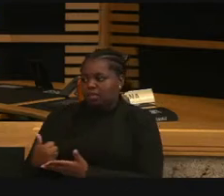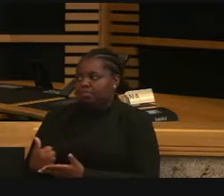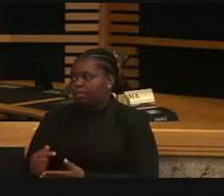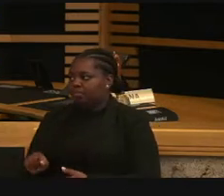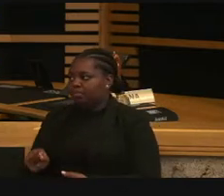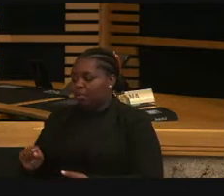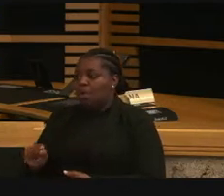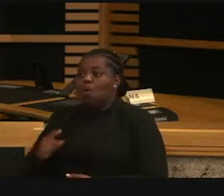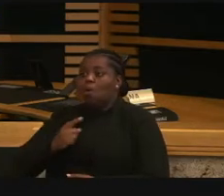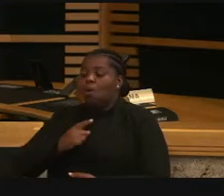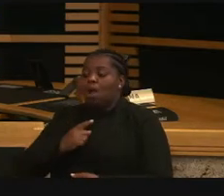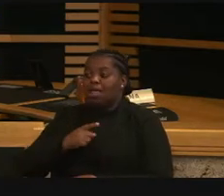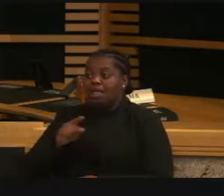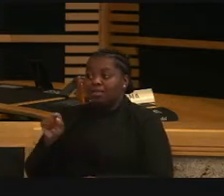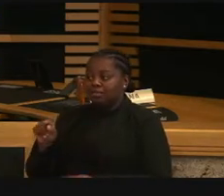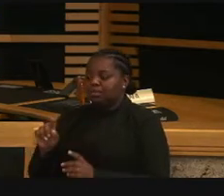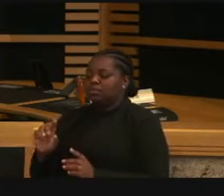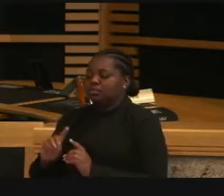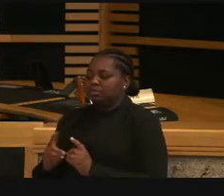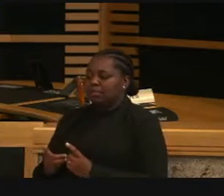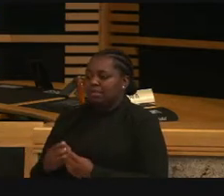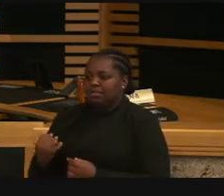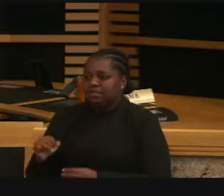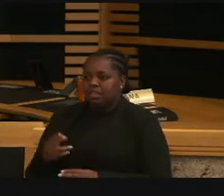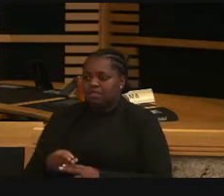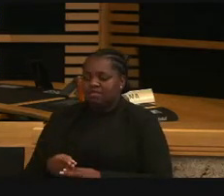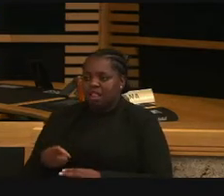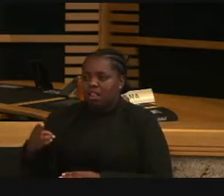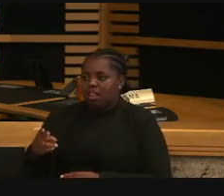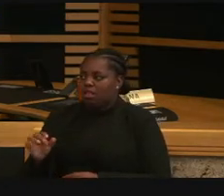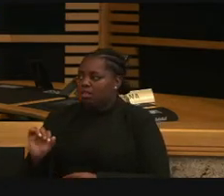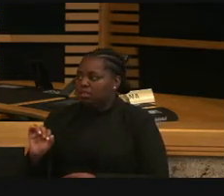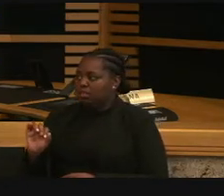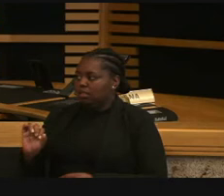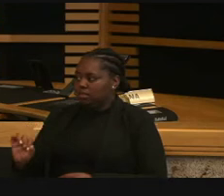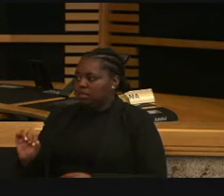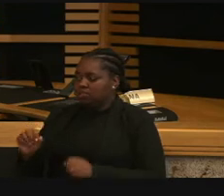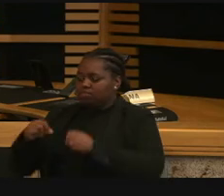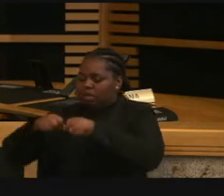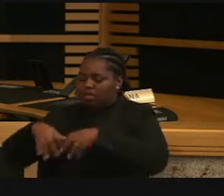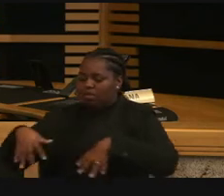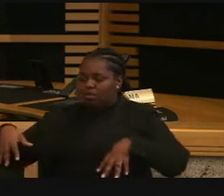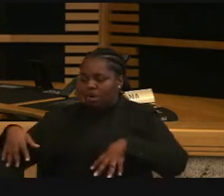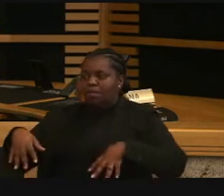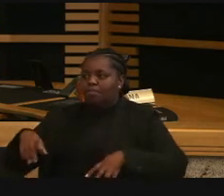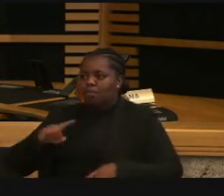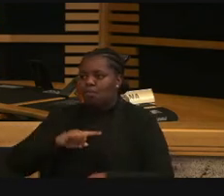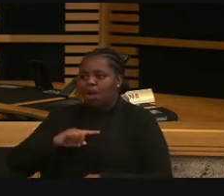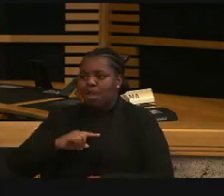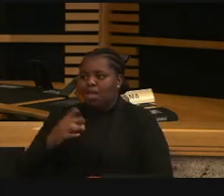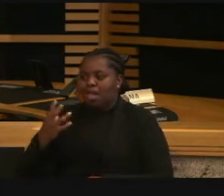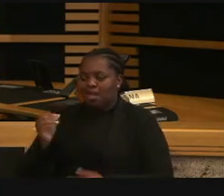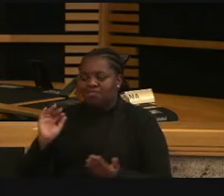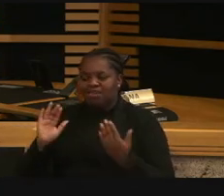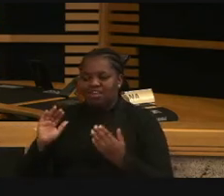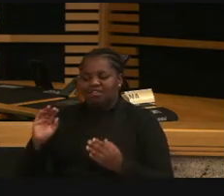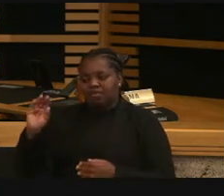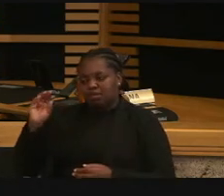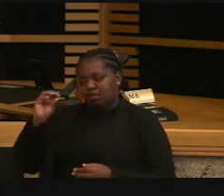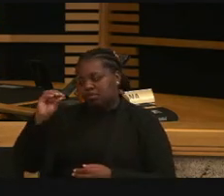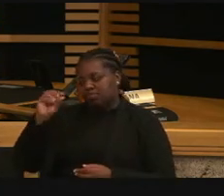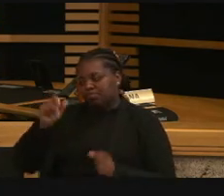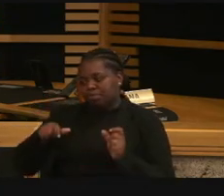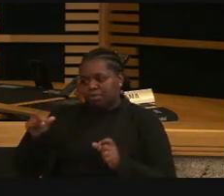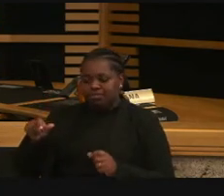the department is still finalizing its organogram. On a shortage of traffic officers,